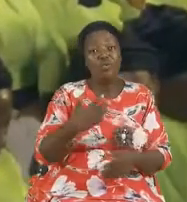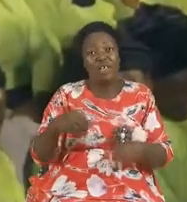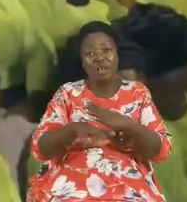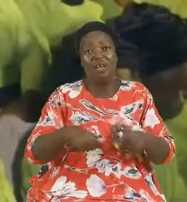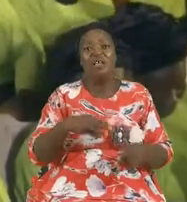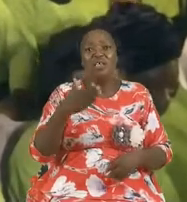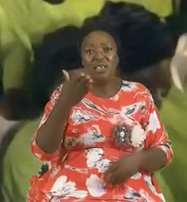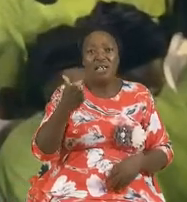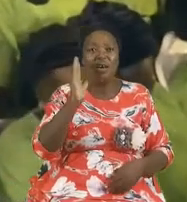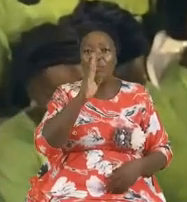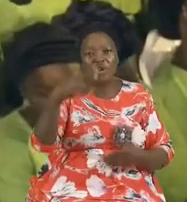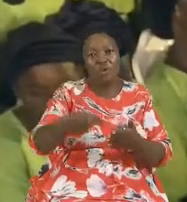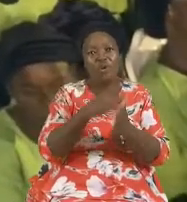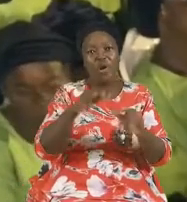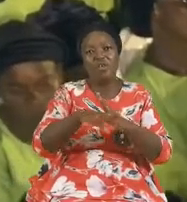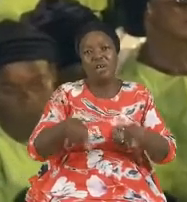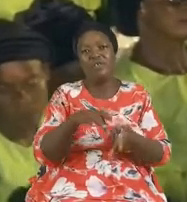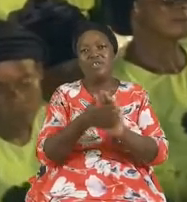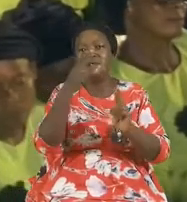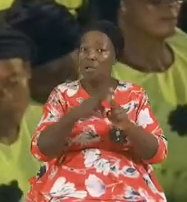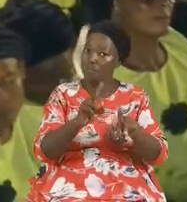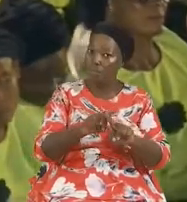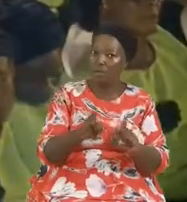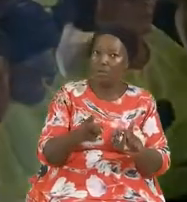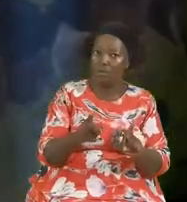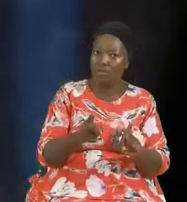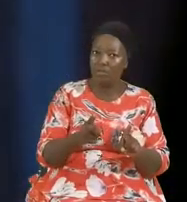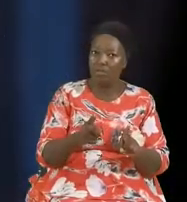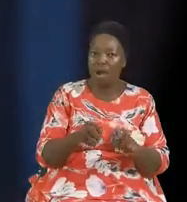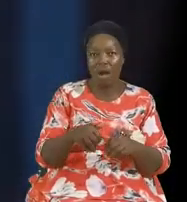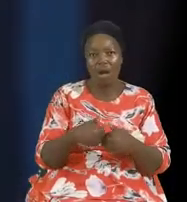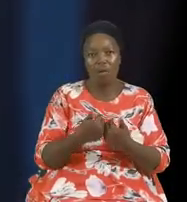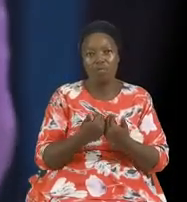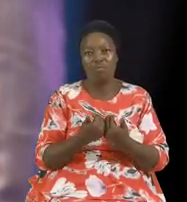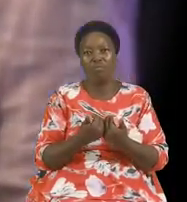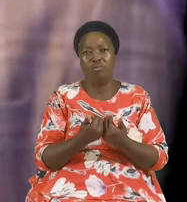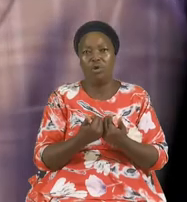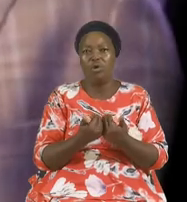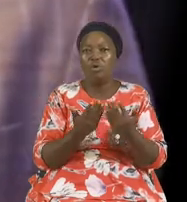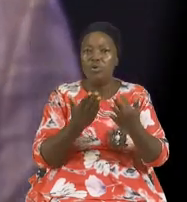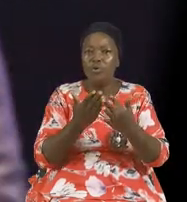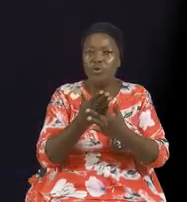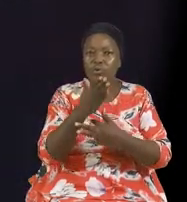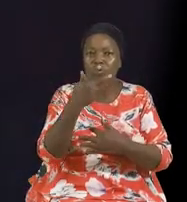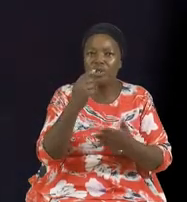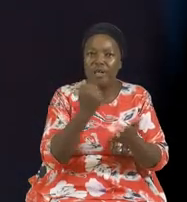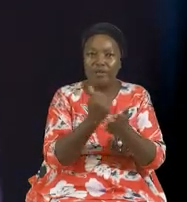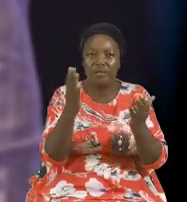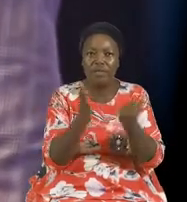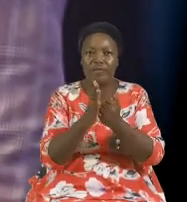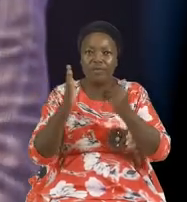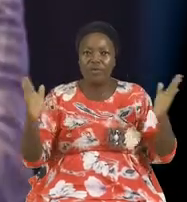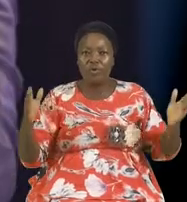life will take on a new splendor, there will be renewal in your life. But